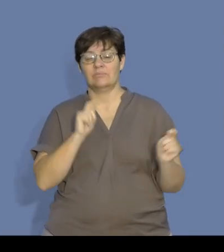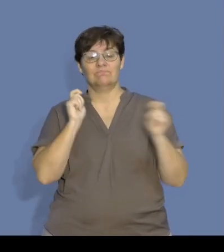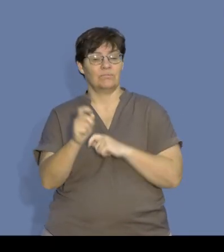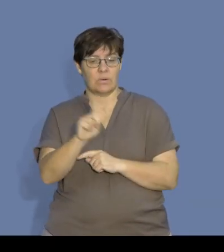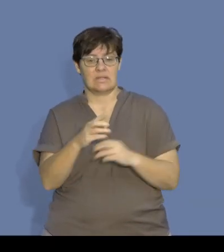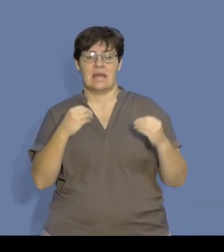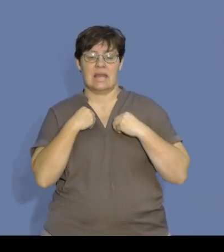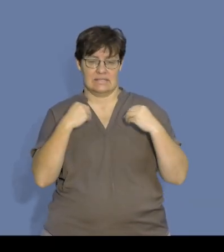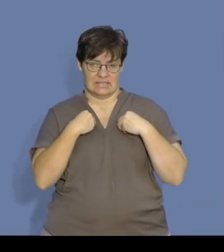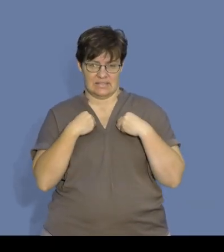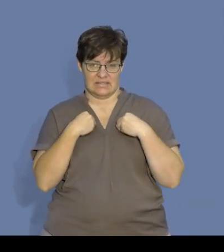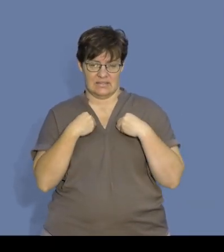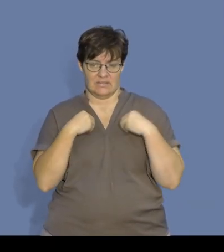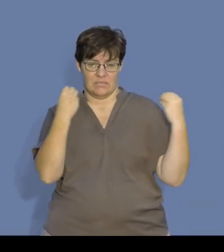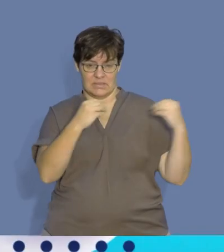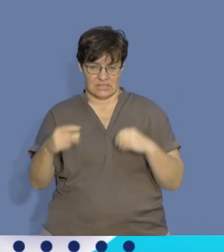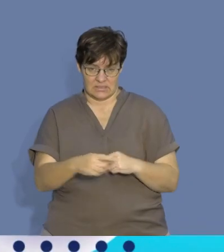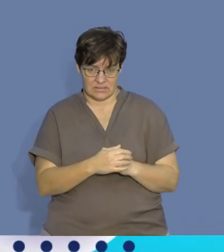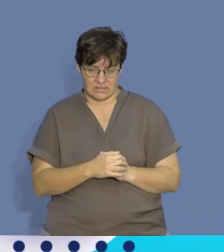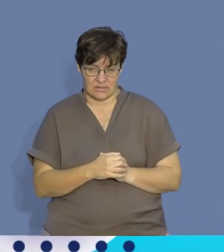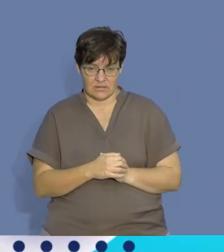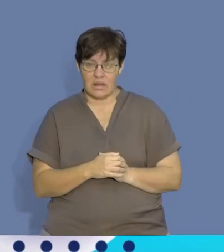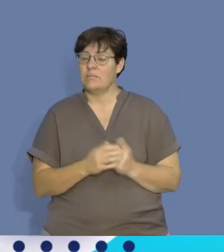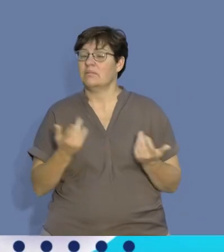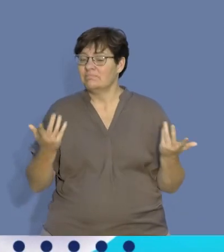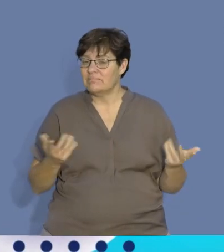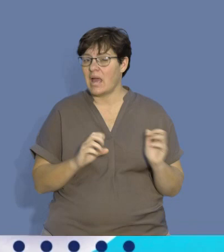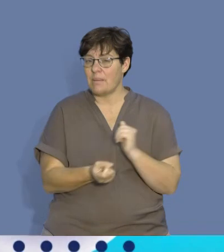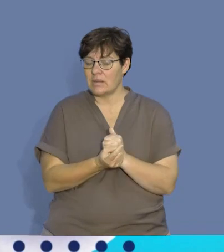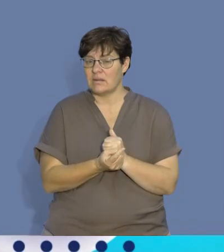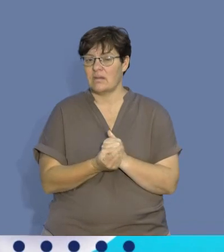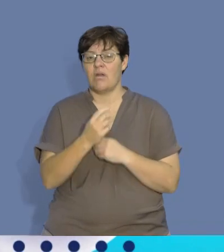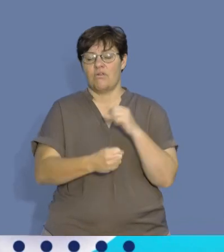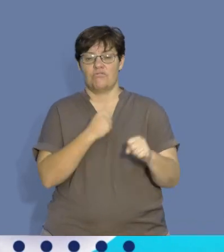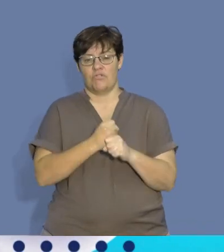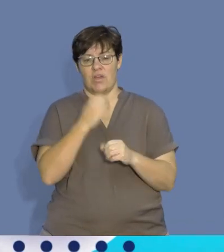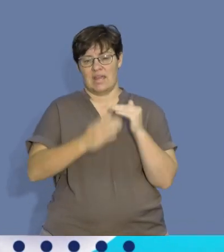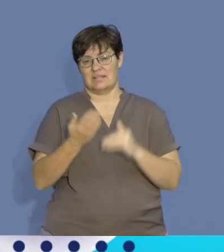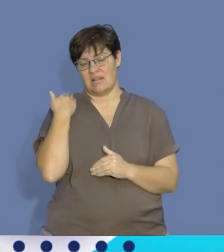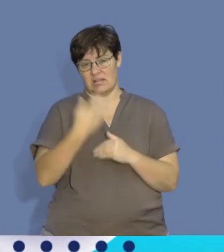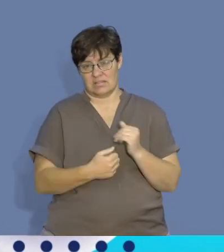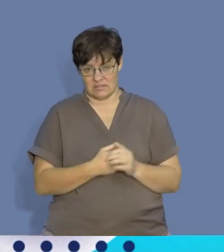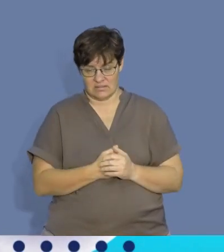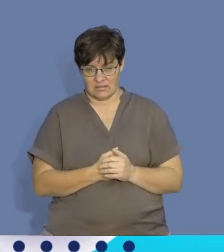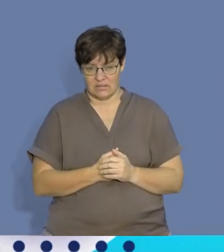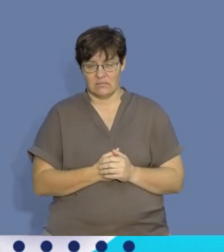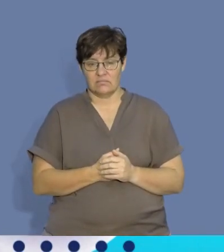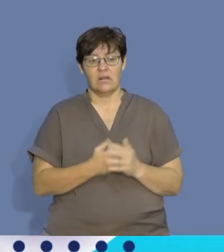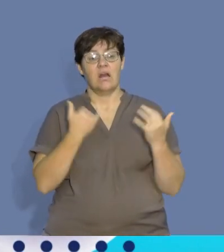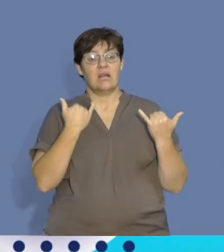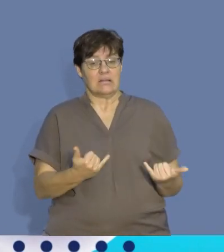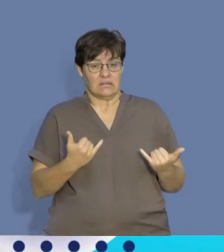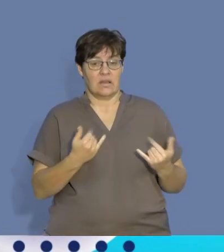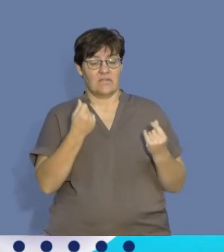becomes an asset for the business. But this was at the end of last year. Now, if you think about the